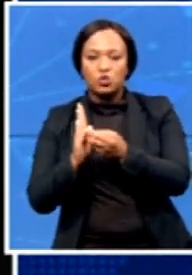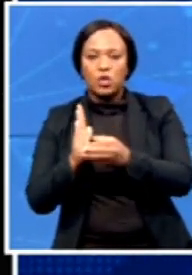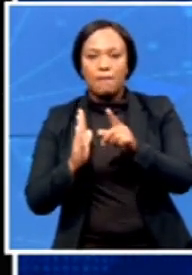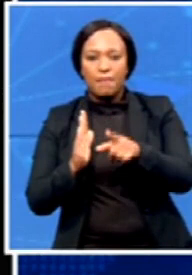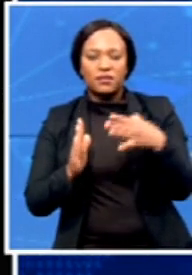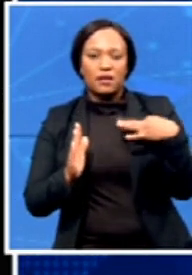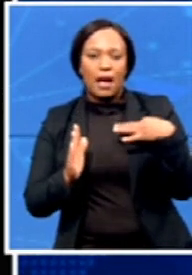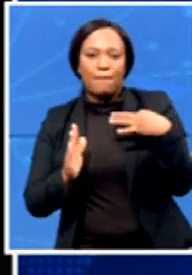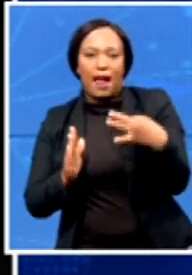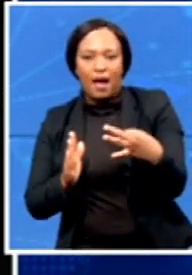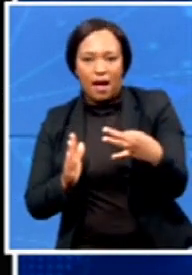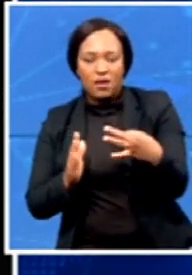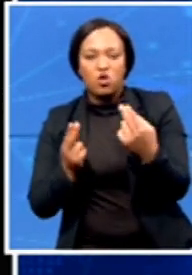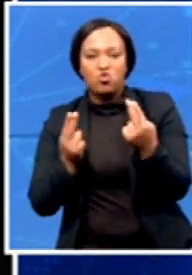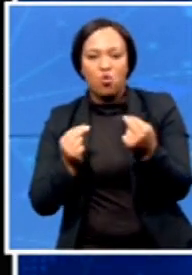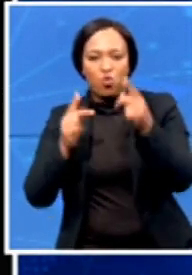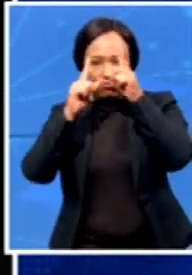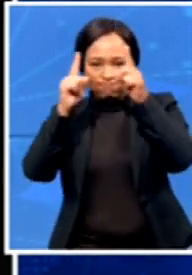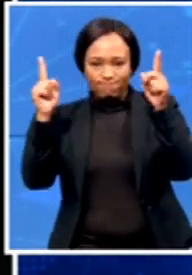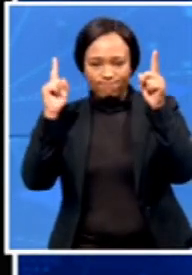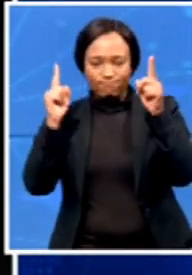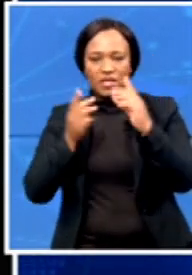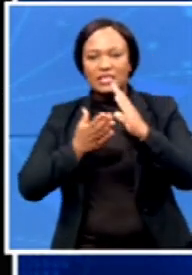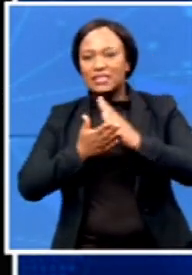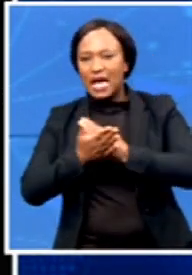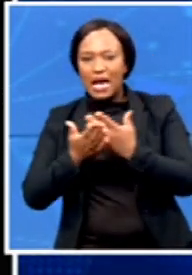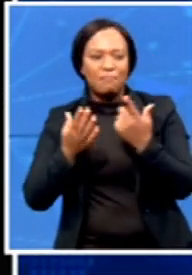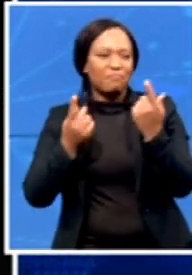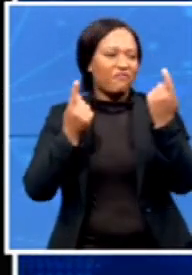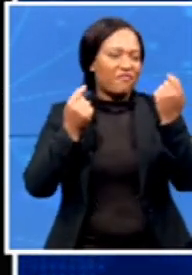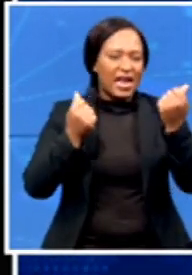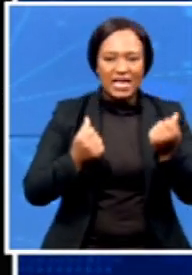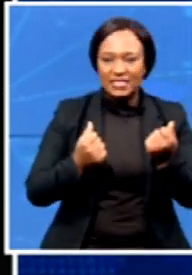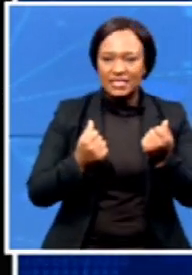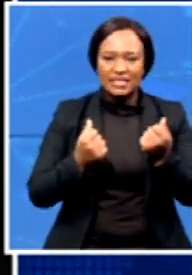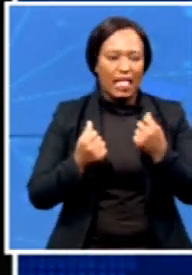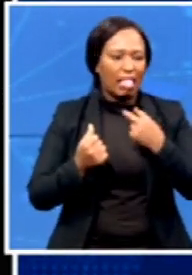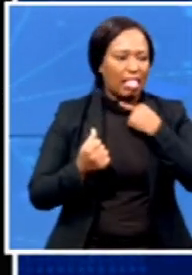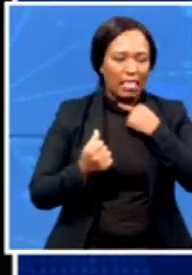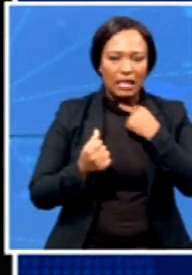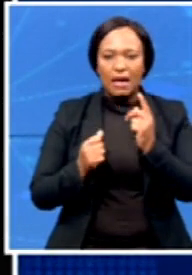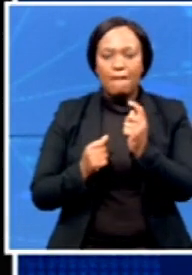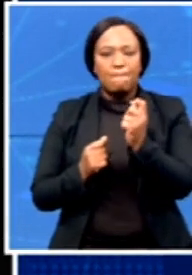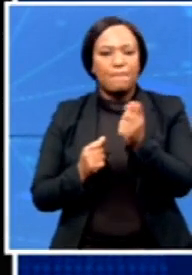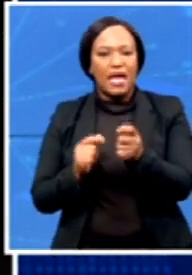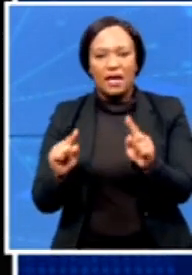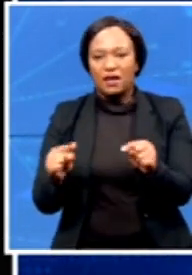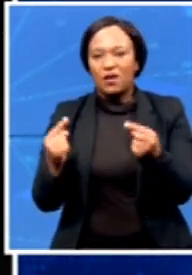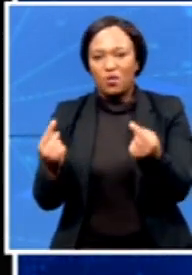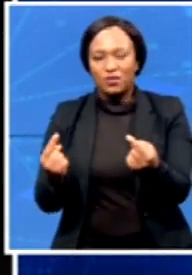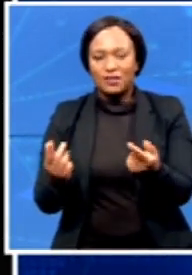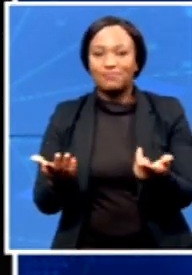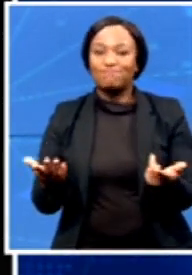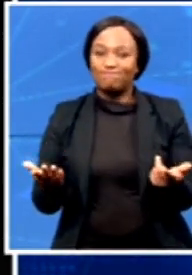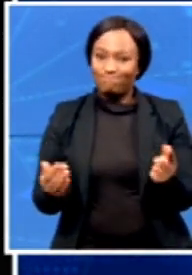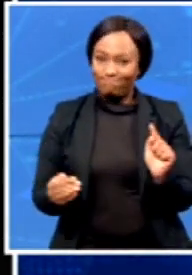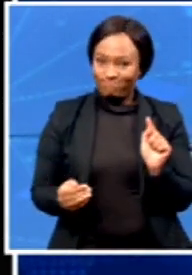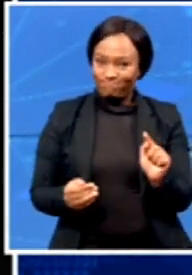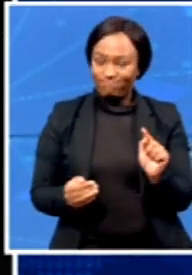around finance, where students are not able to pay their fees. So I think this speaks very,